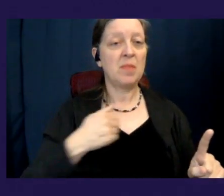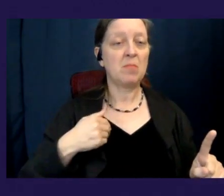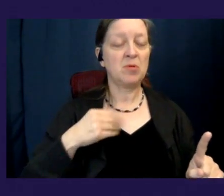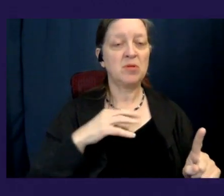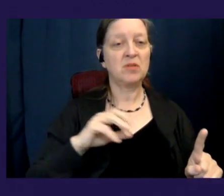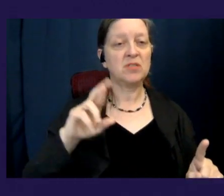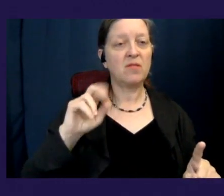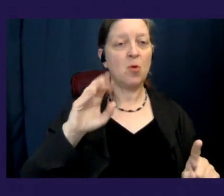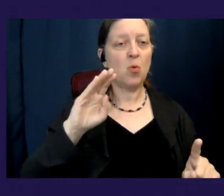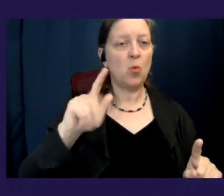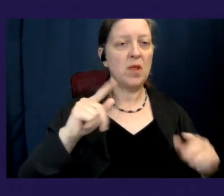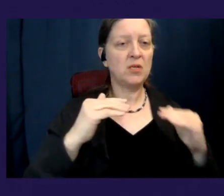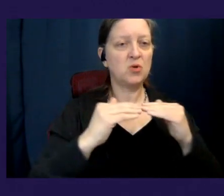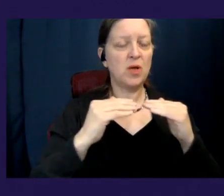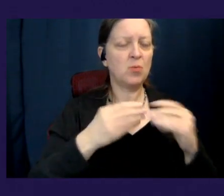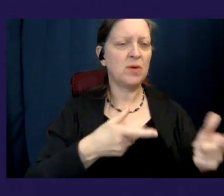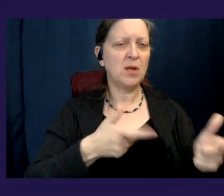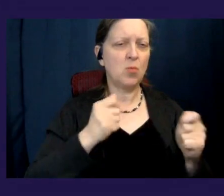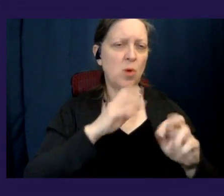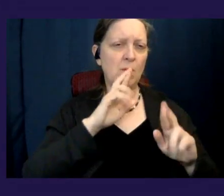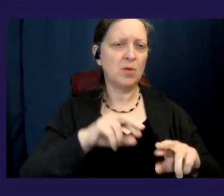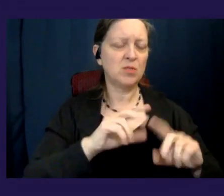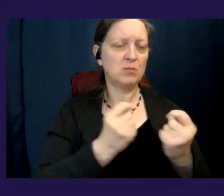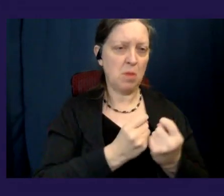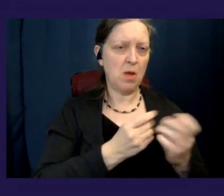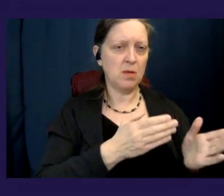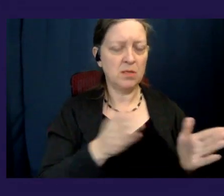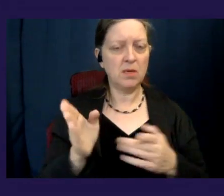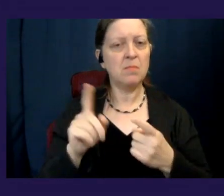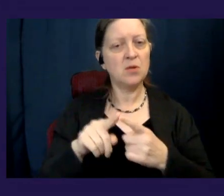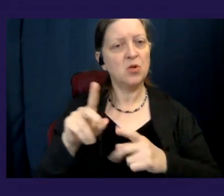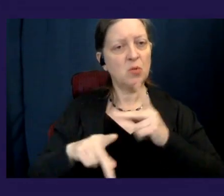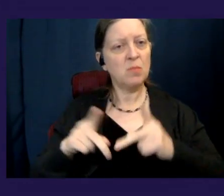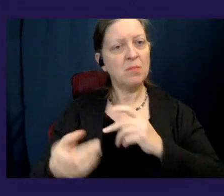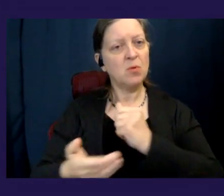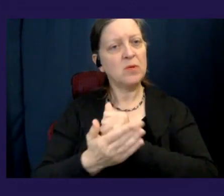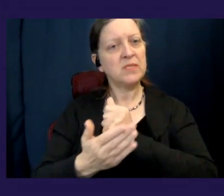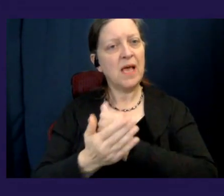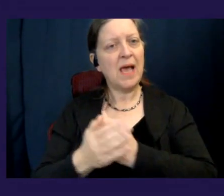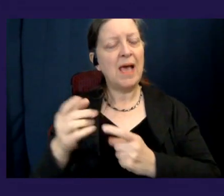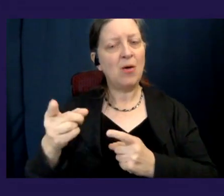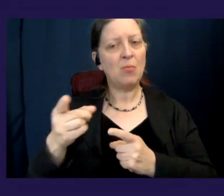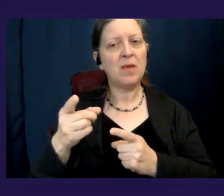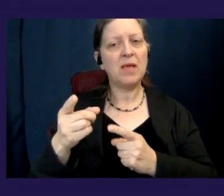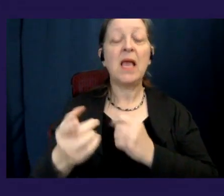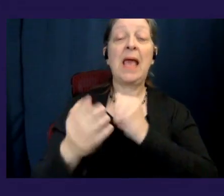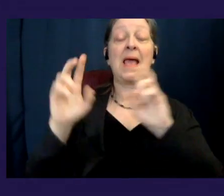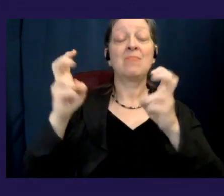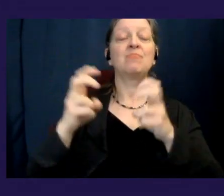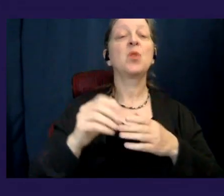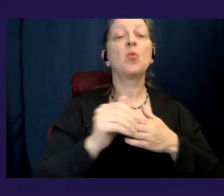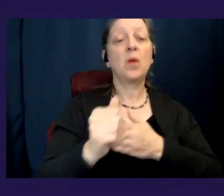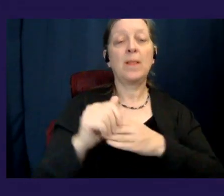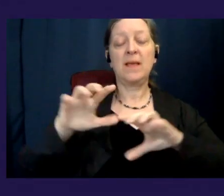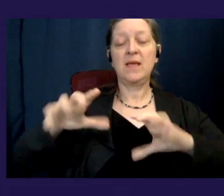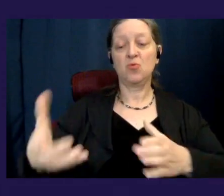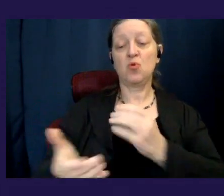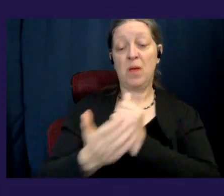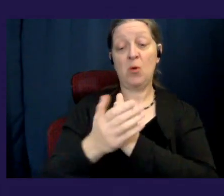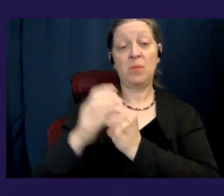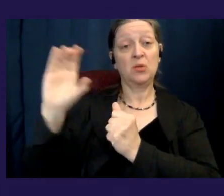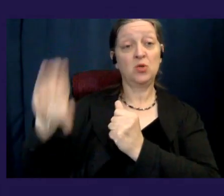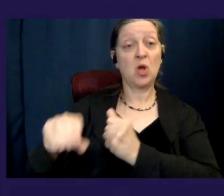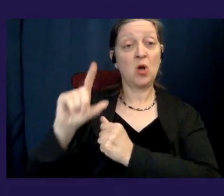to folks who are kind of leading Healthy Chicago 2025. So the same community-based organizations and other community-based